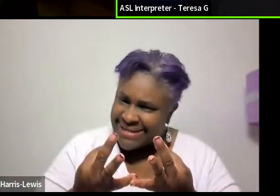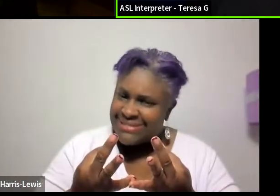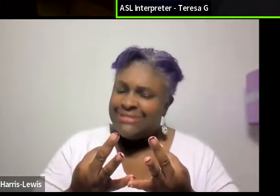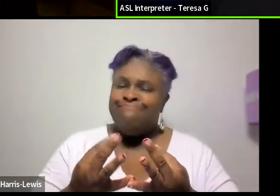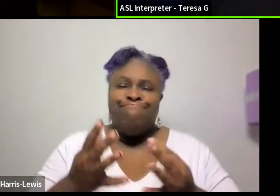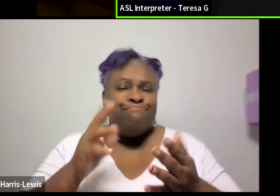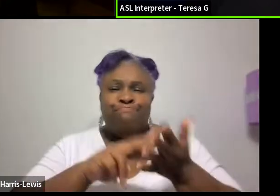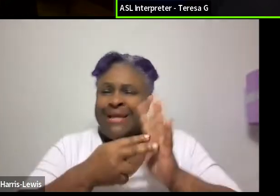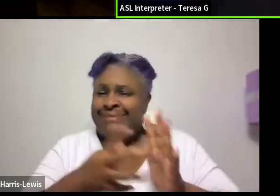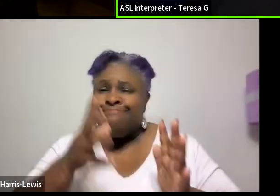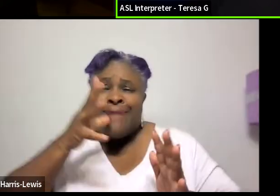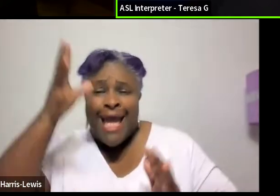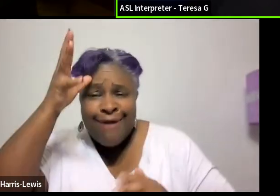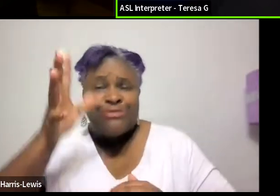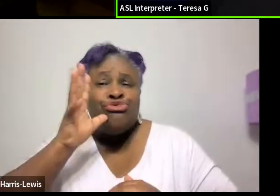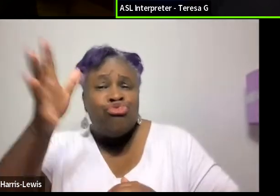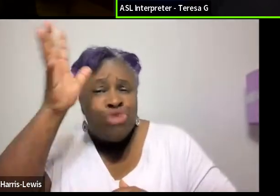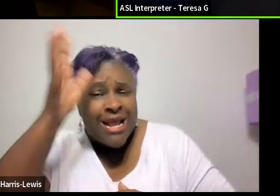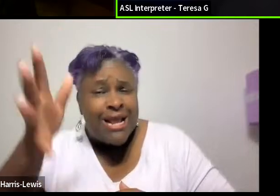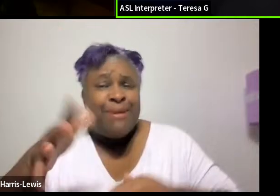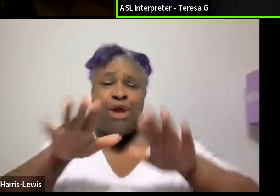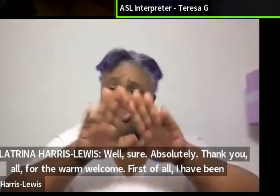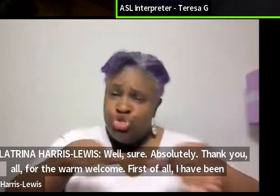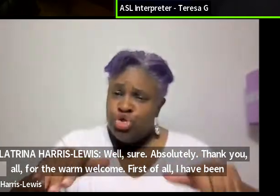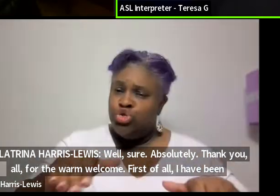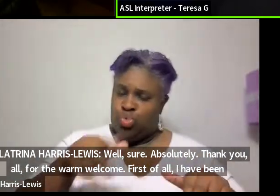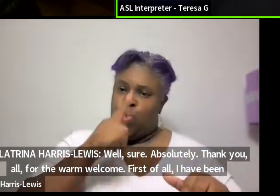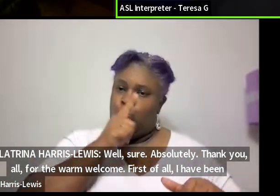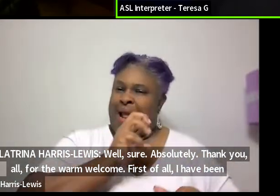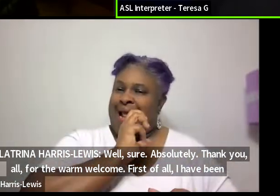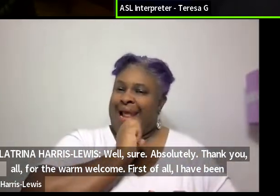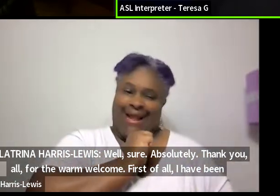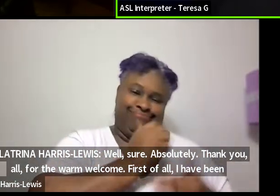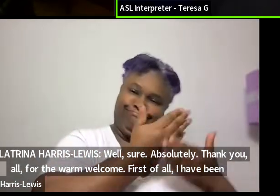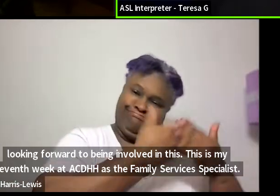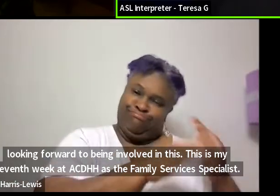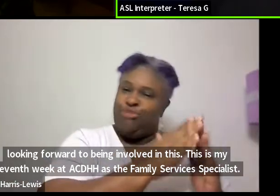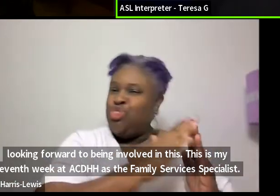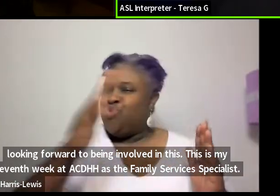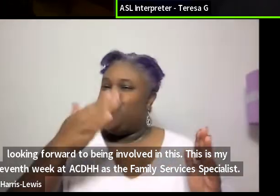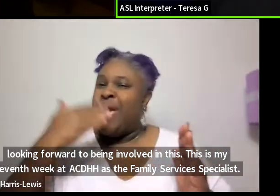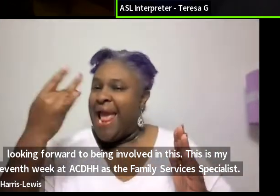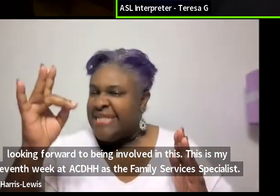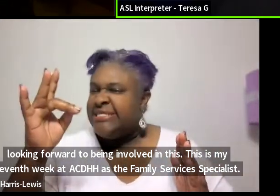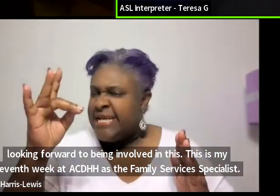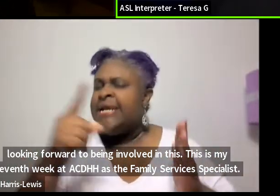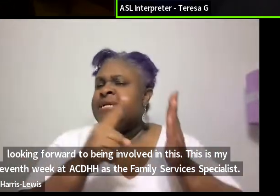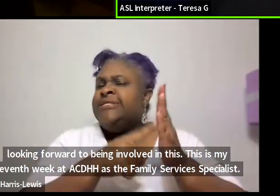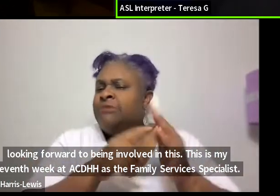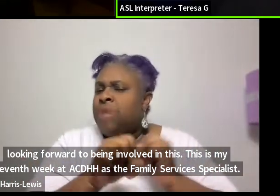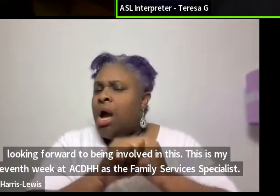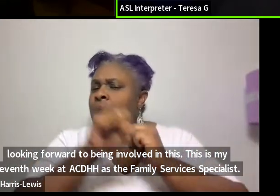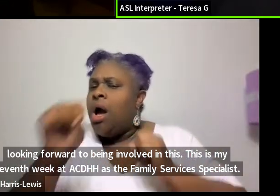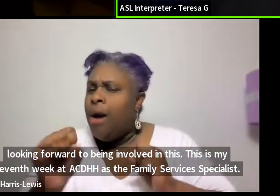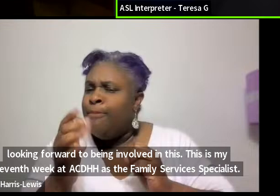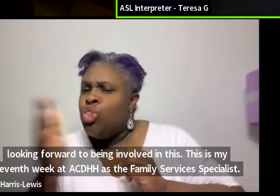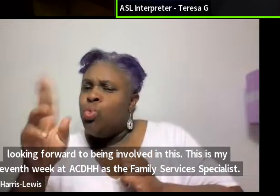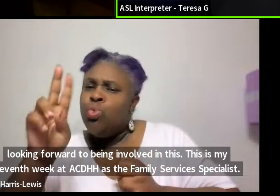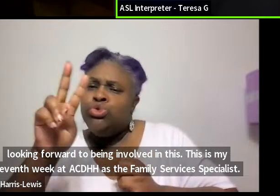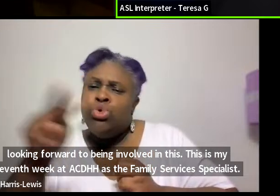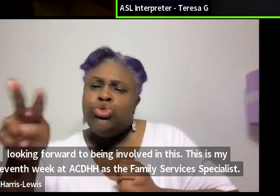specialist. I am focusing on families, and that means parents, grandparents, children from birth